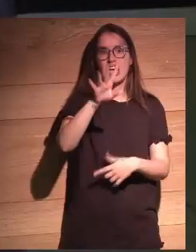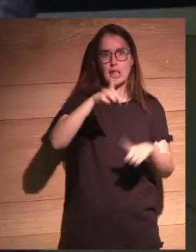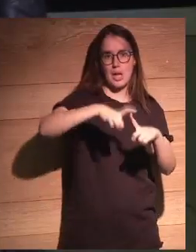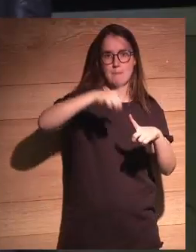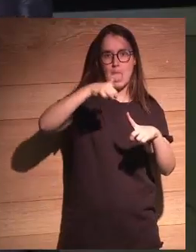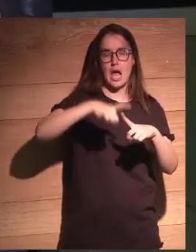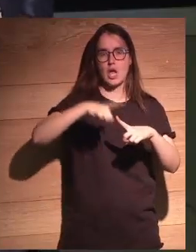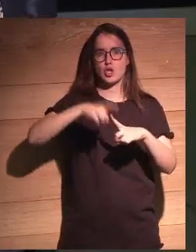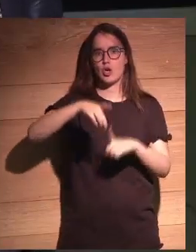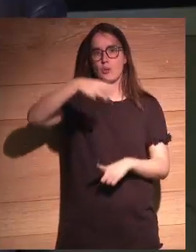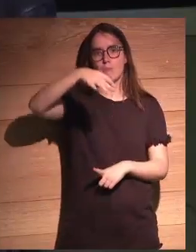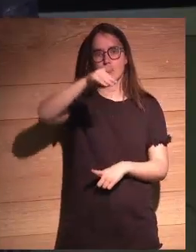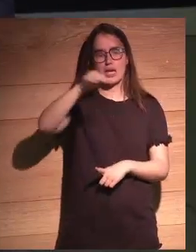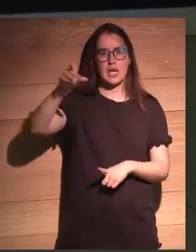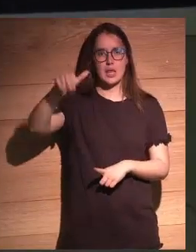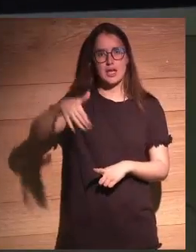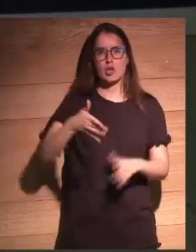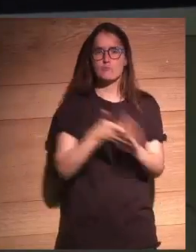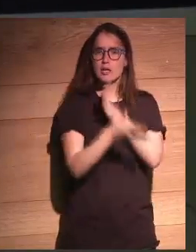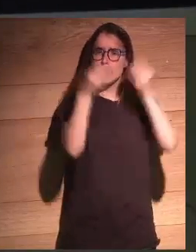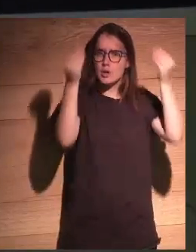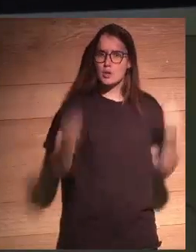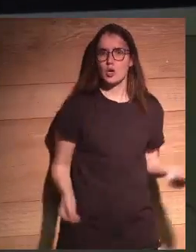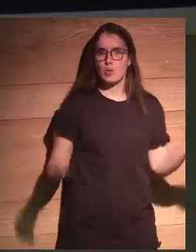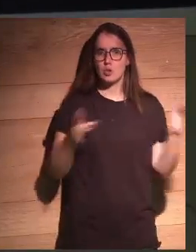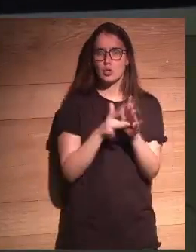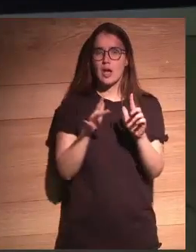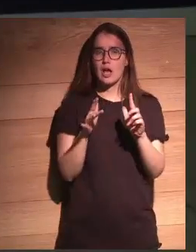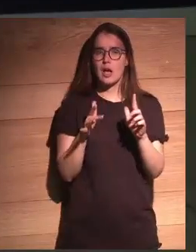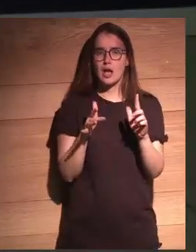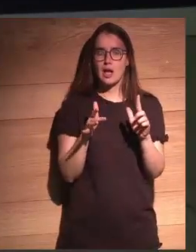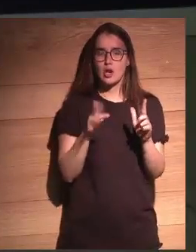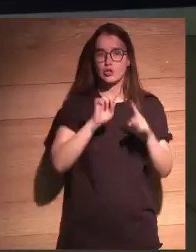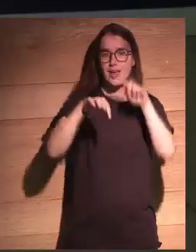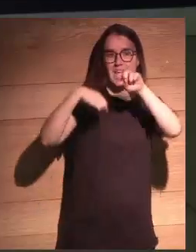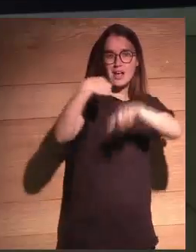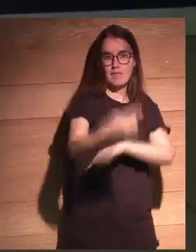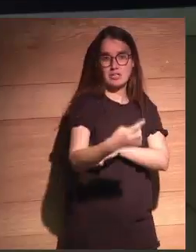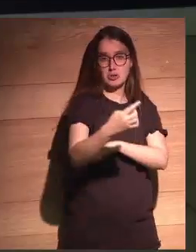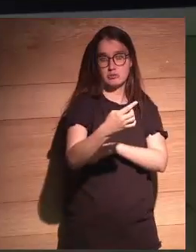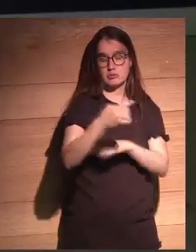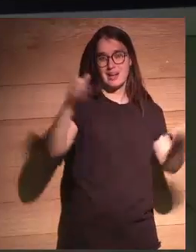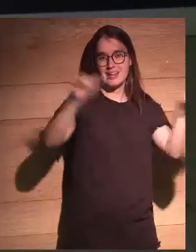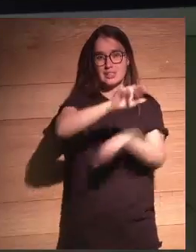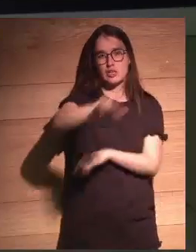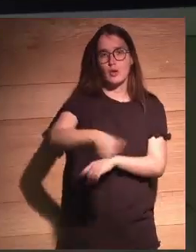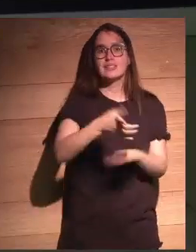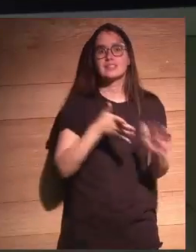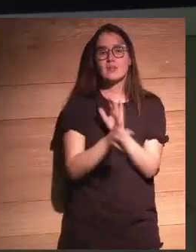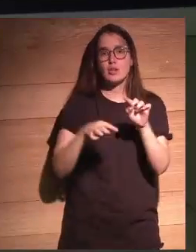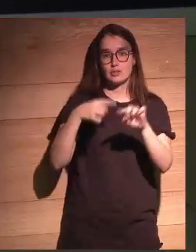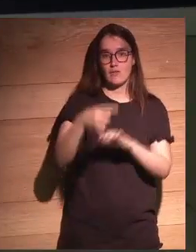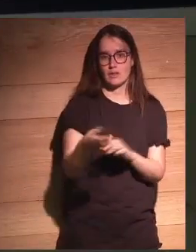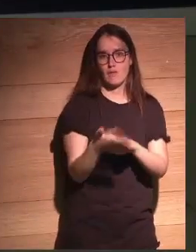slogans from the 15th of March. And Madden explains it very well. We are facing one of